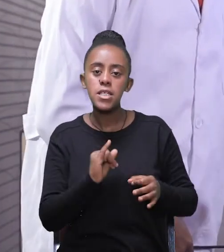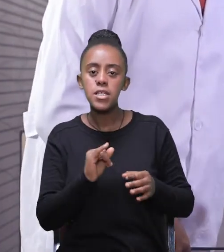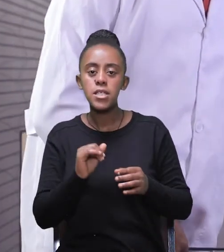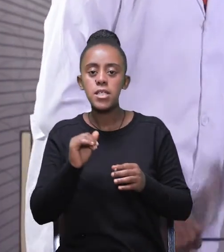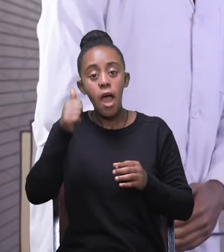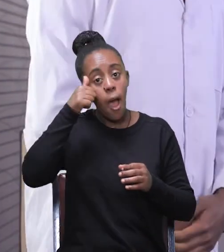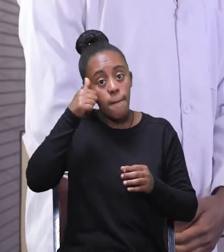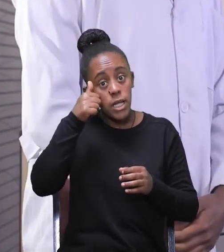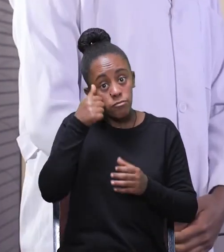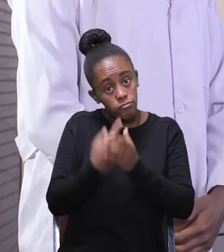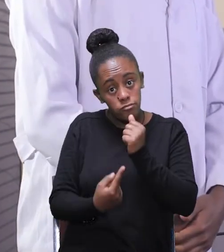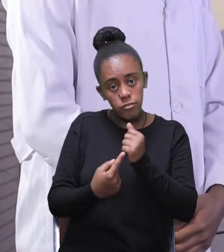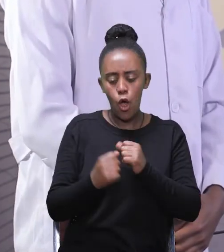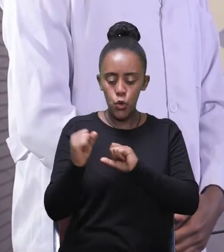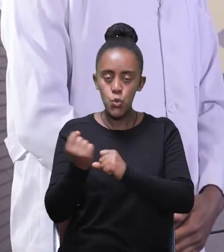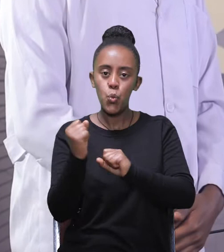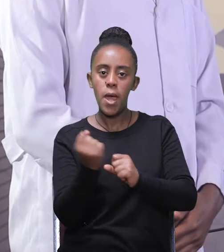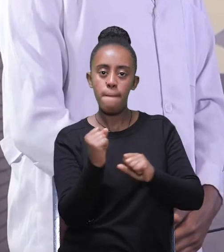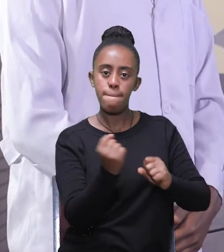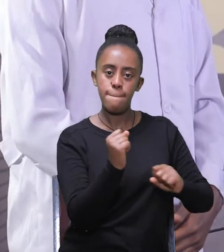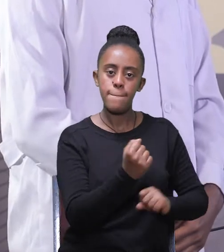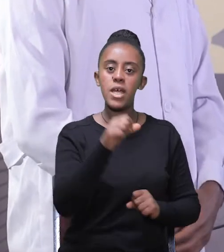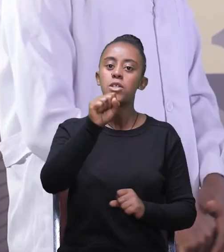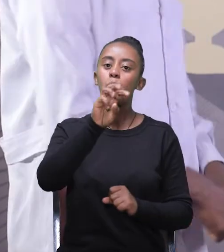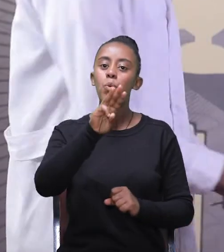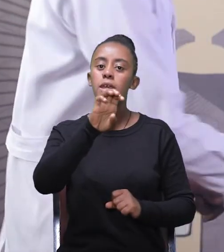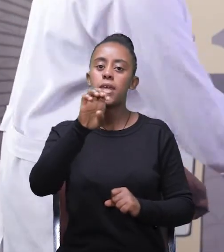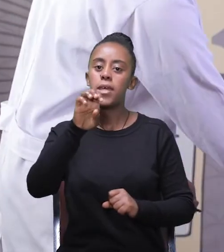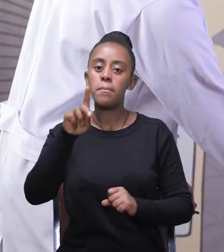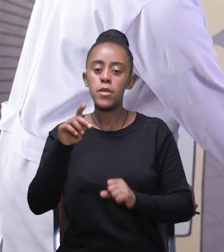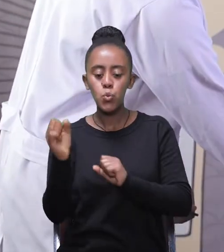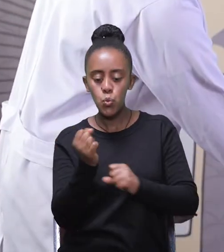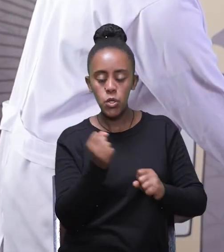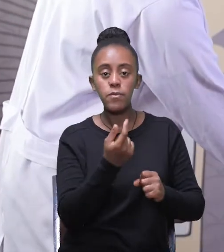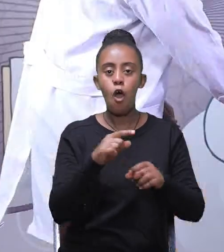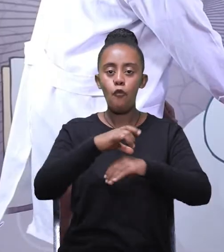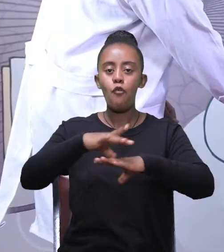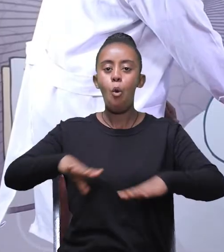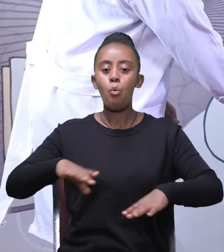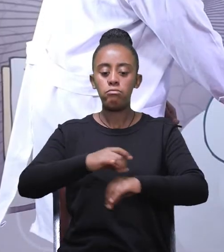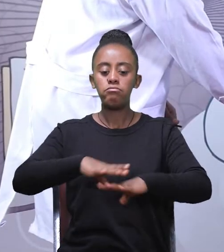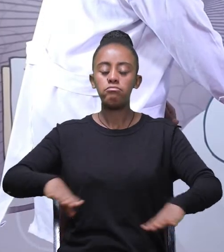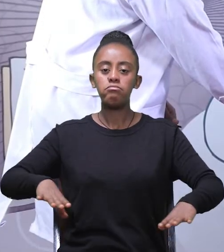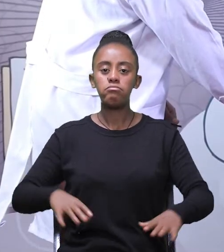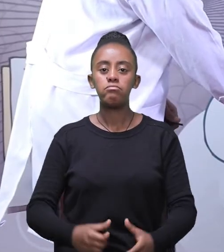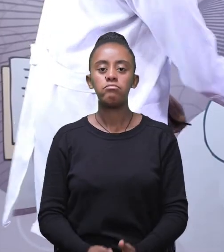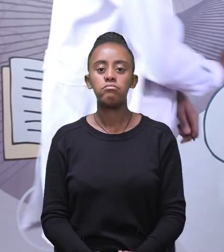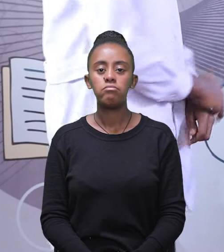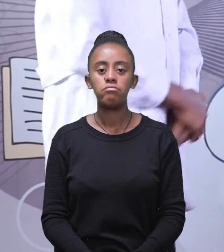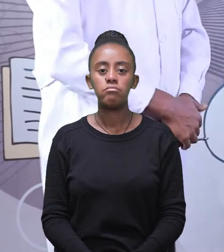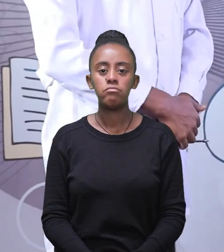sweeps the floor. Ahmed sweeps the floor. Let me show you the picture.